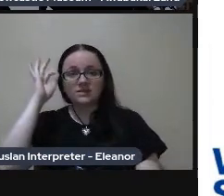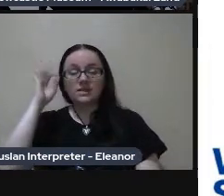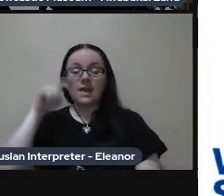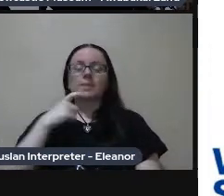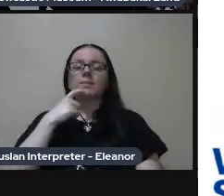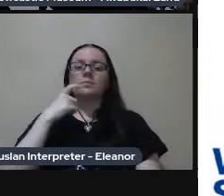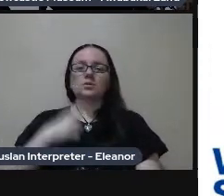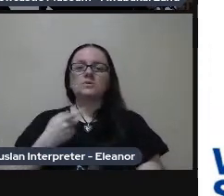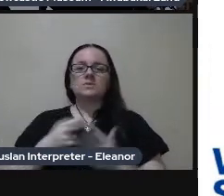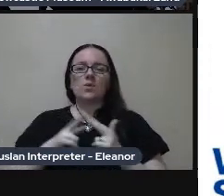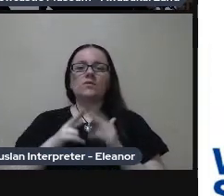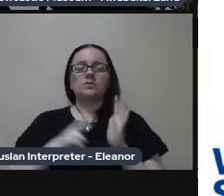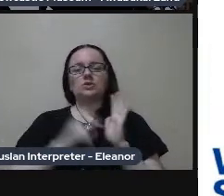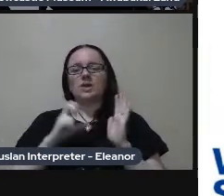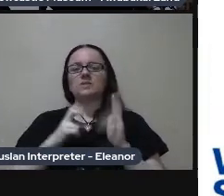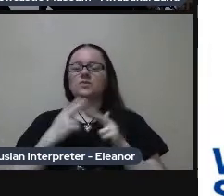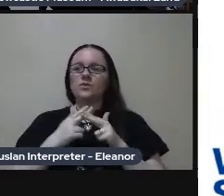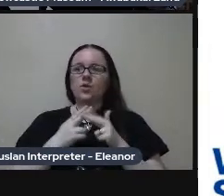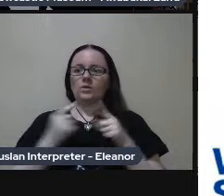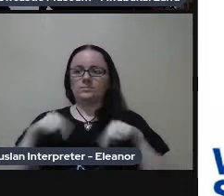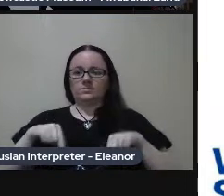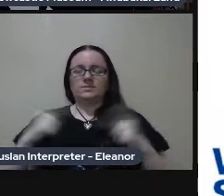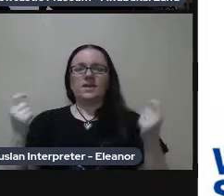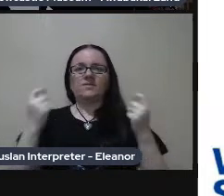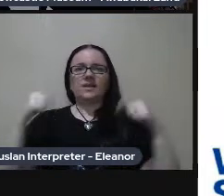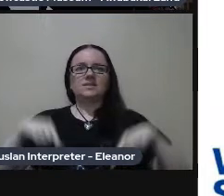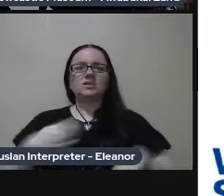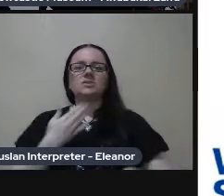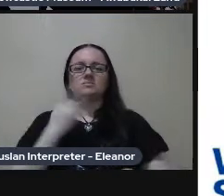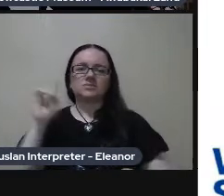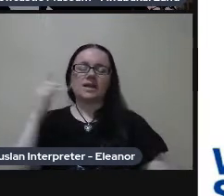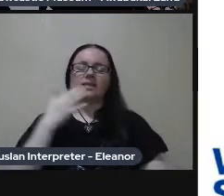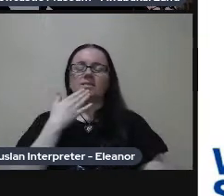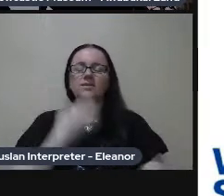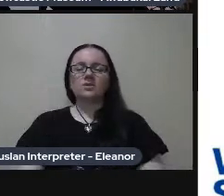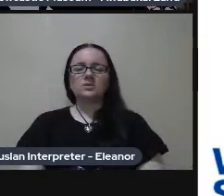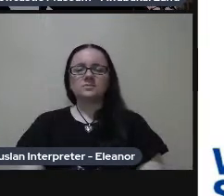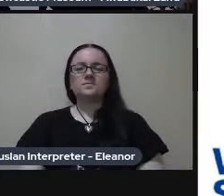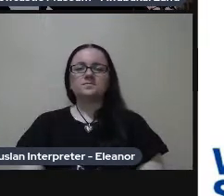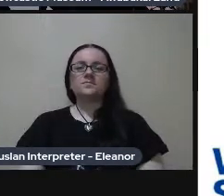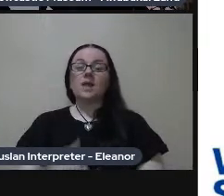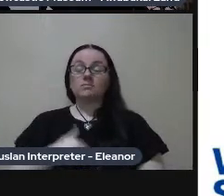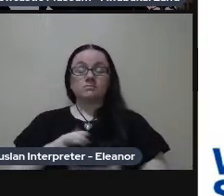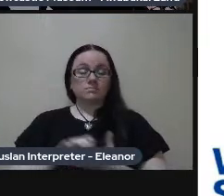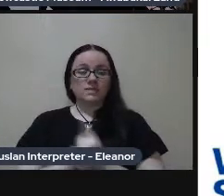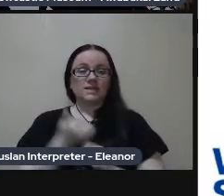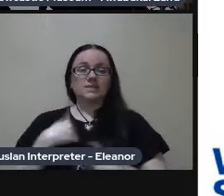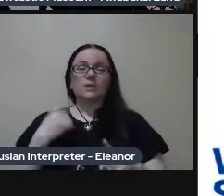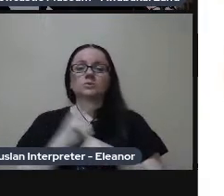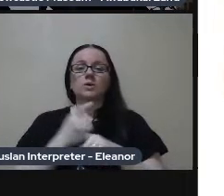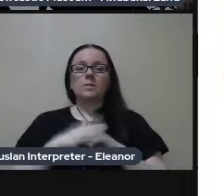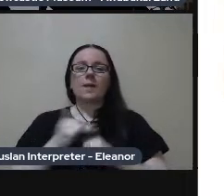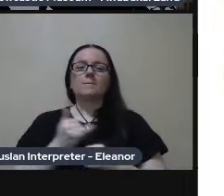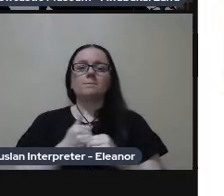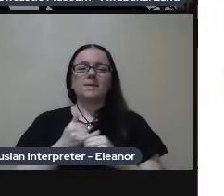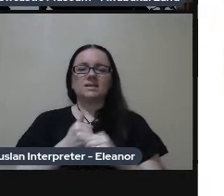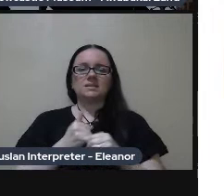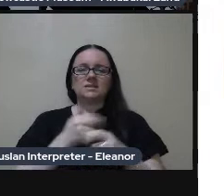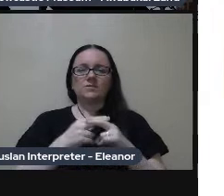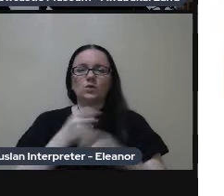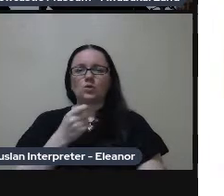for hosting us this morning. Really appreciate it. My pleasure today is to talk a little bit about medicines in stroke.